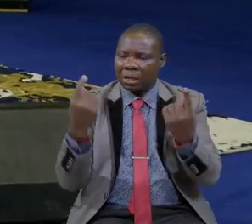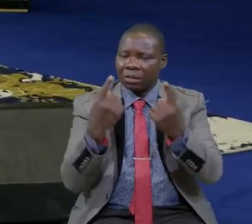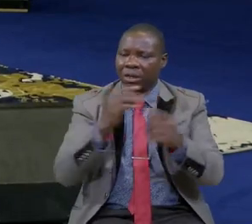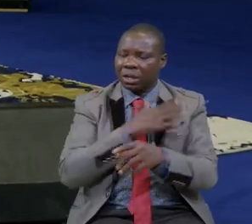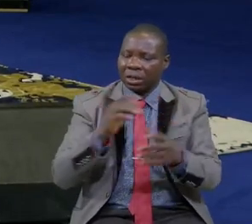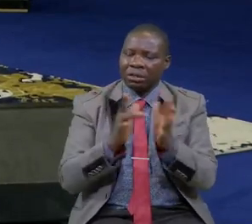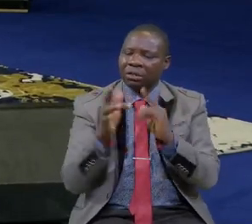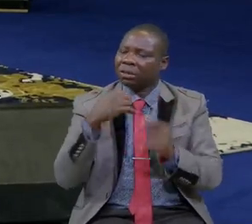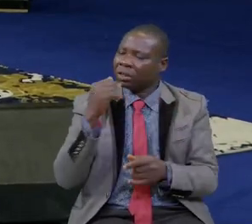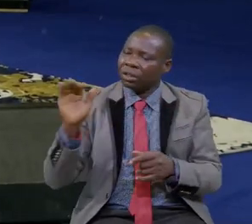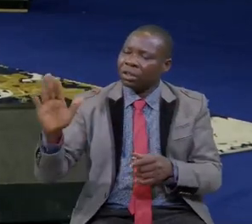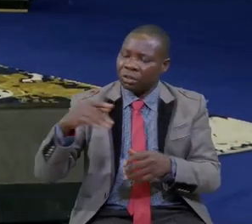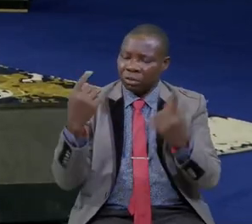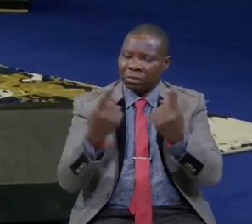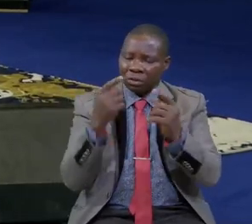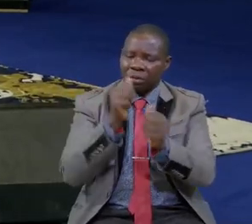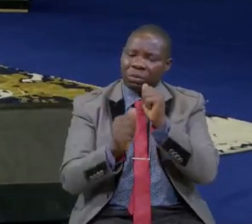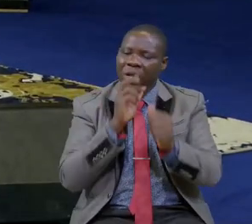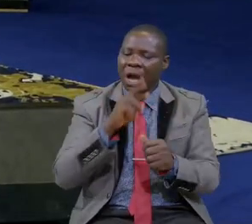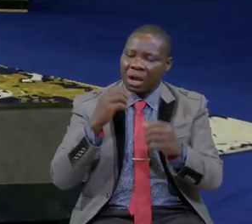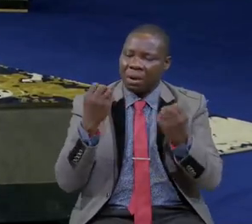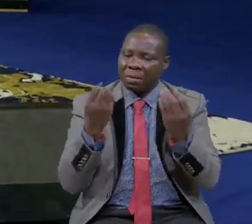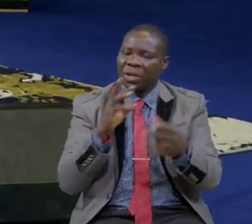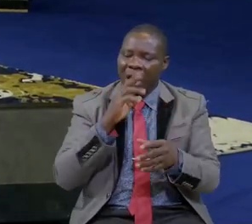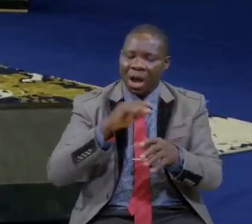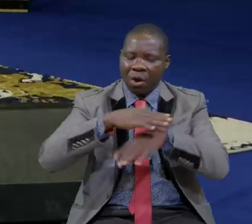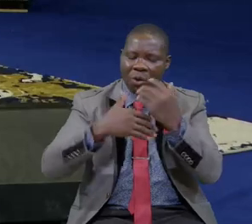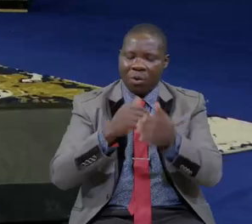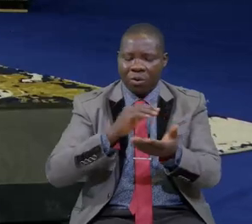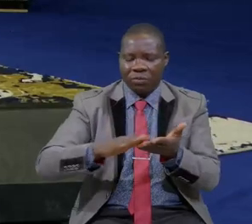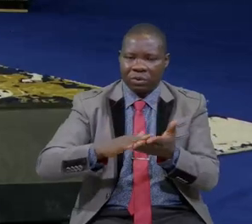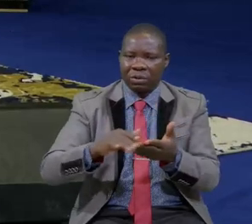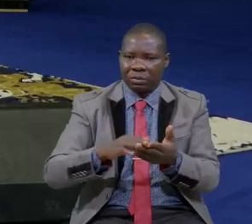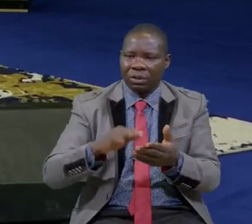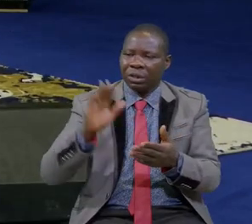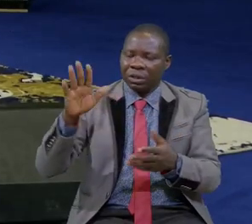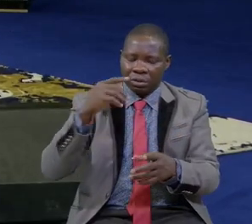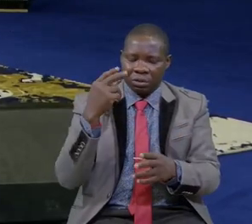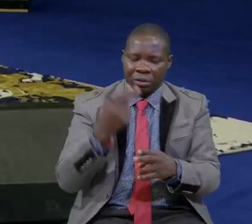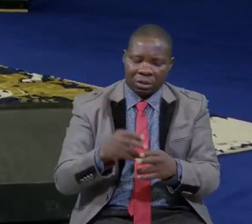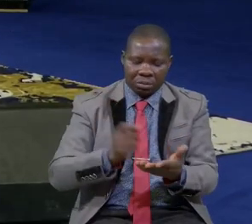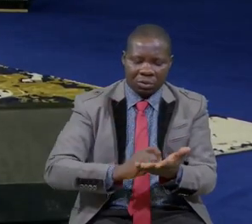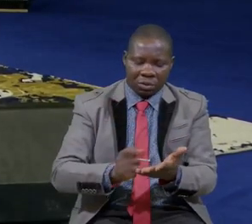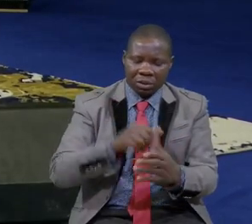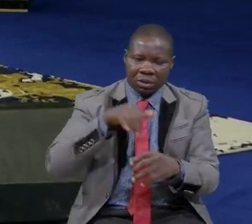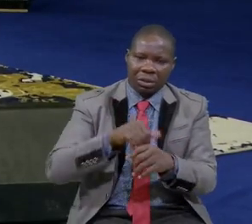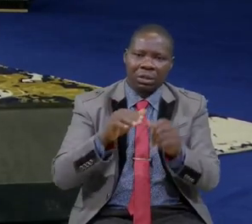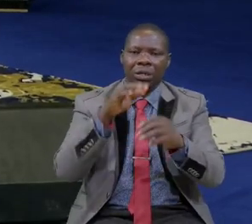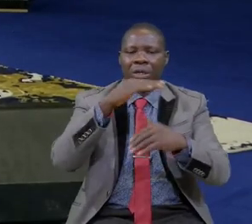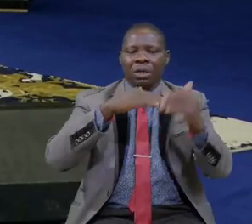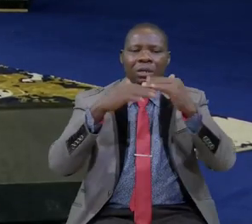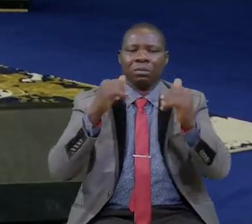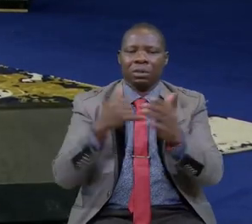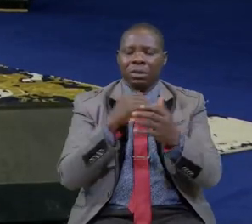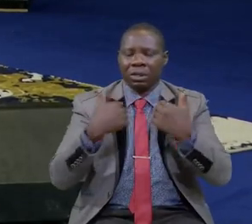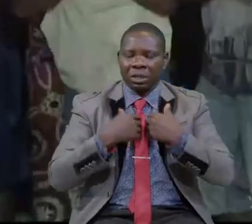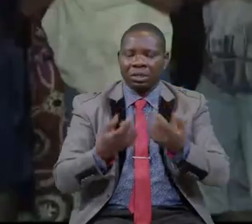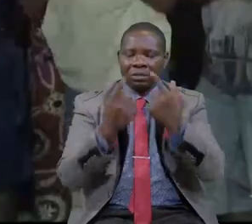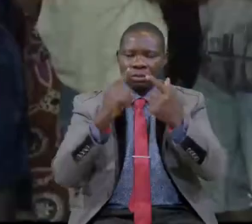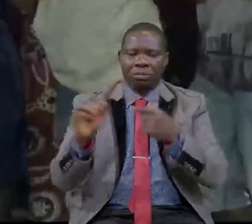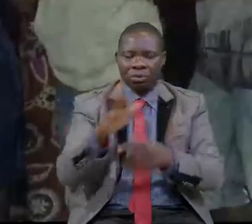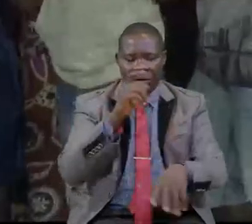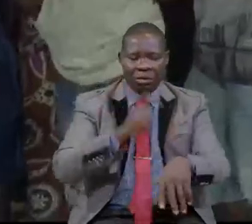all forgiven. The name written in heaven. It has come to your turn.